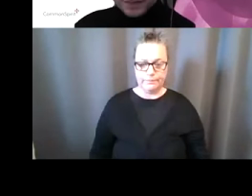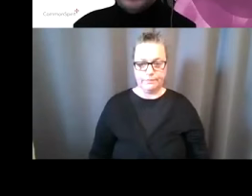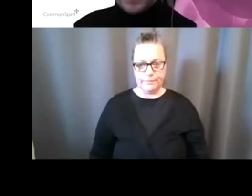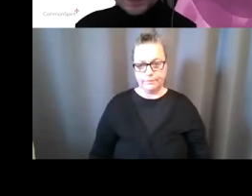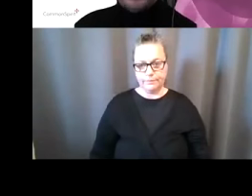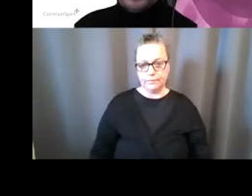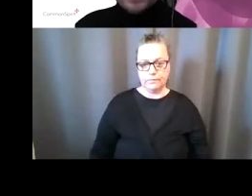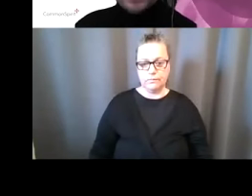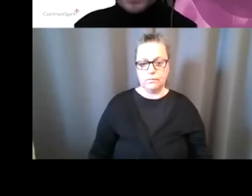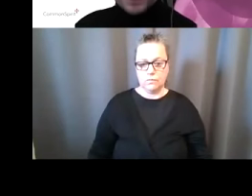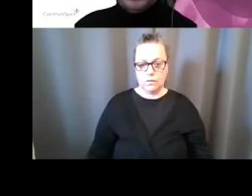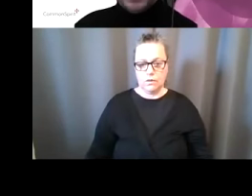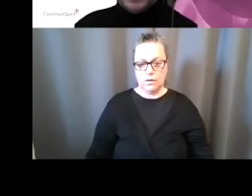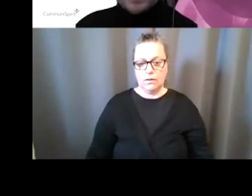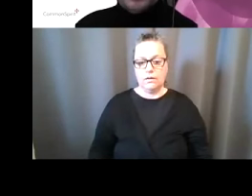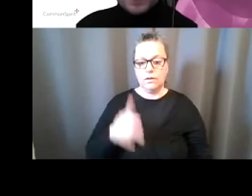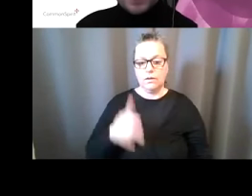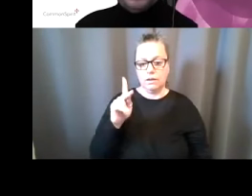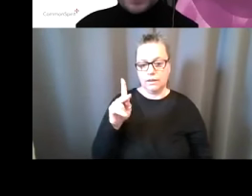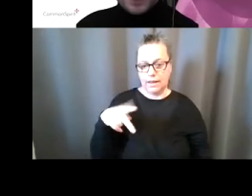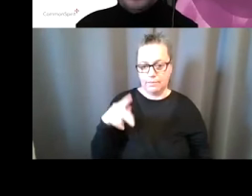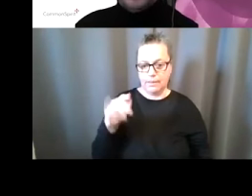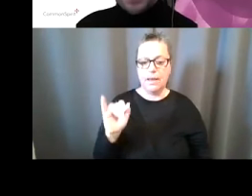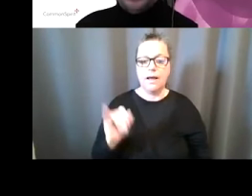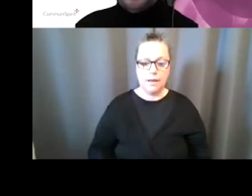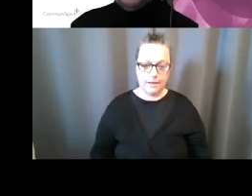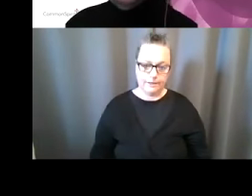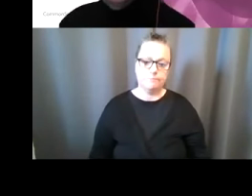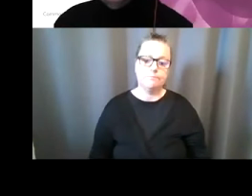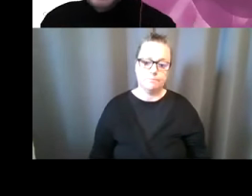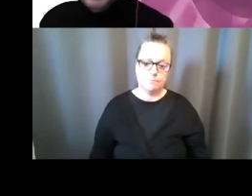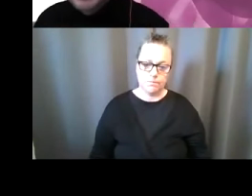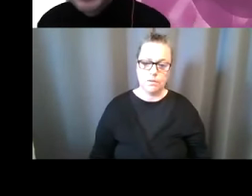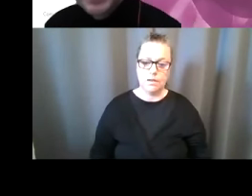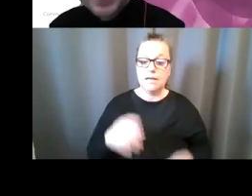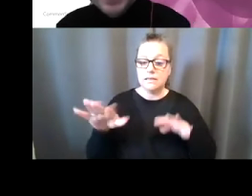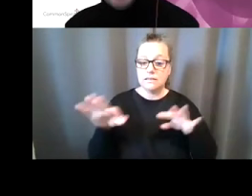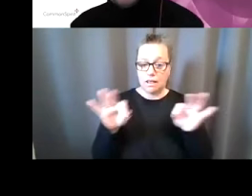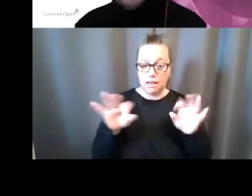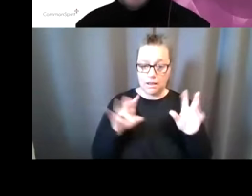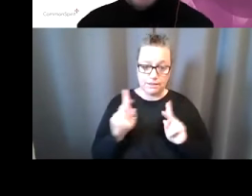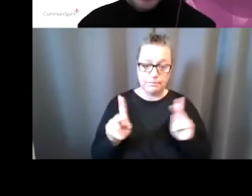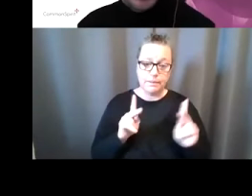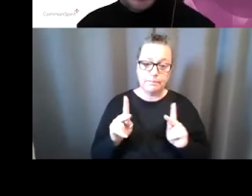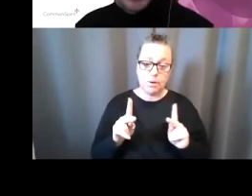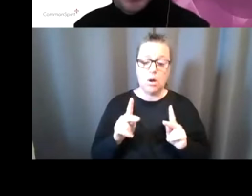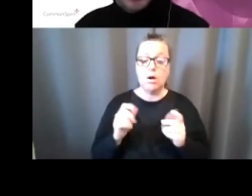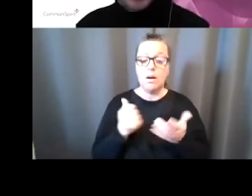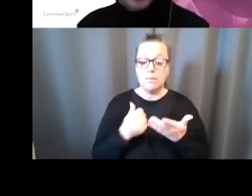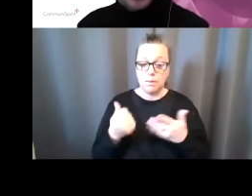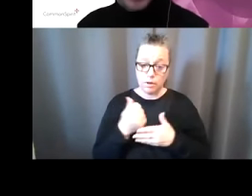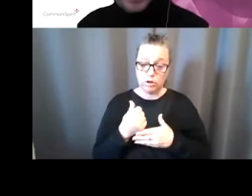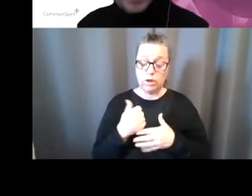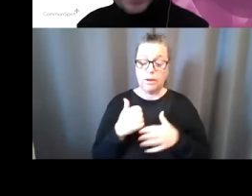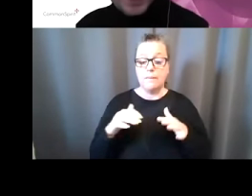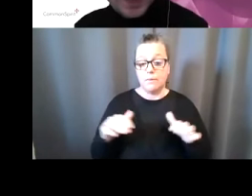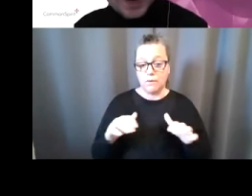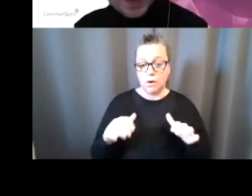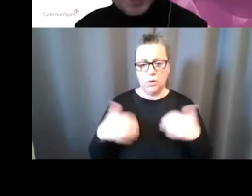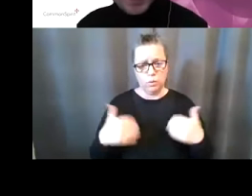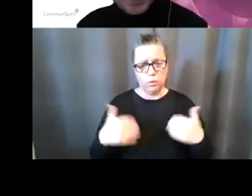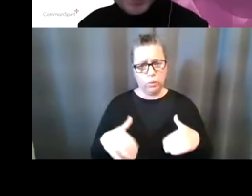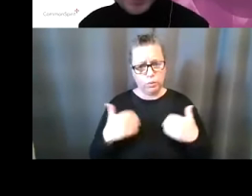Ooh, hiring's there. KPIs, selecting people, promotions, performance assessment. Oh, these are